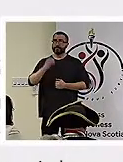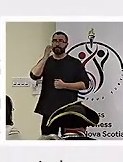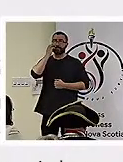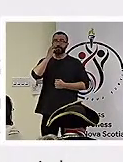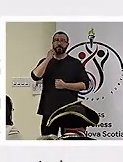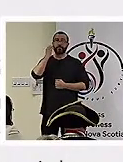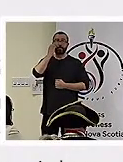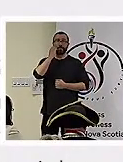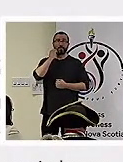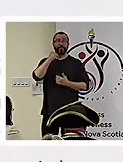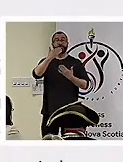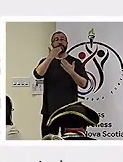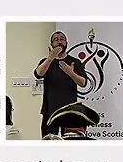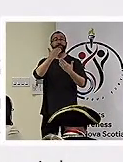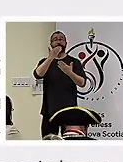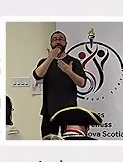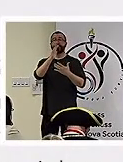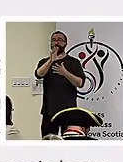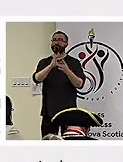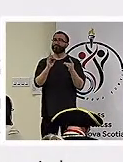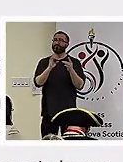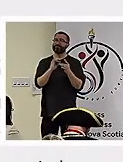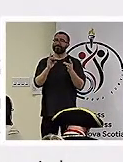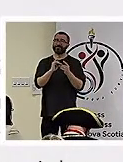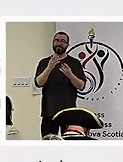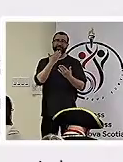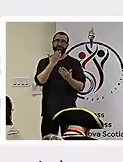Thank you, Peyton, for your eloquent words.